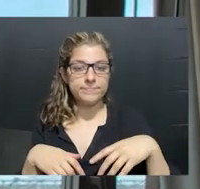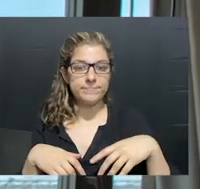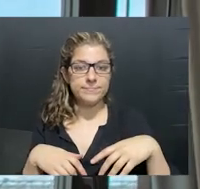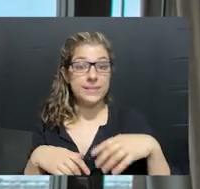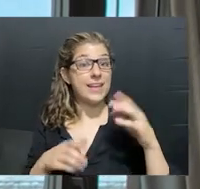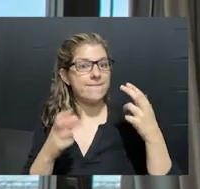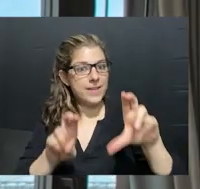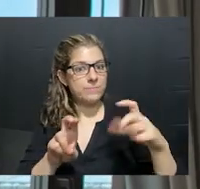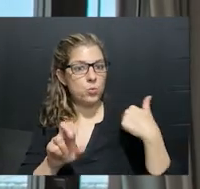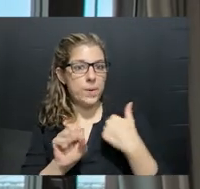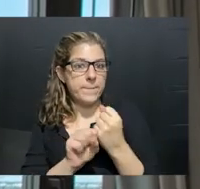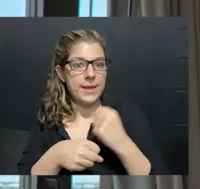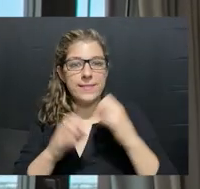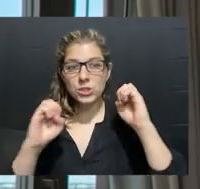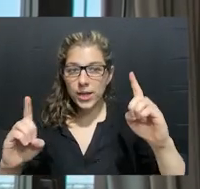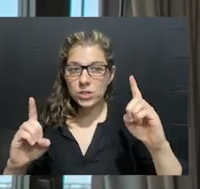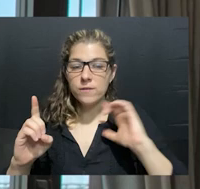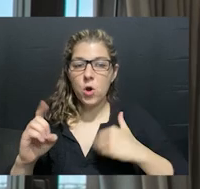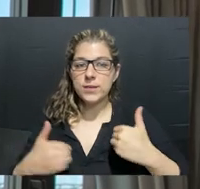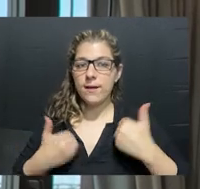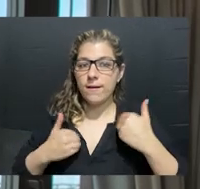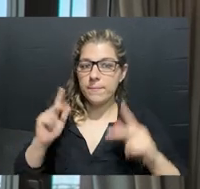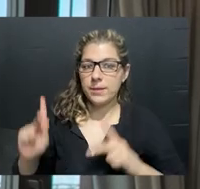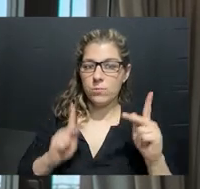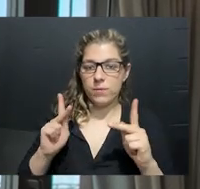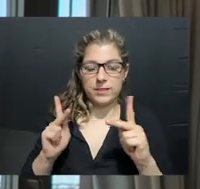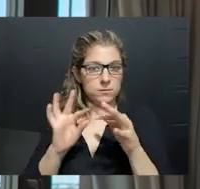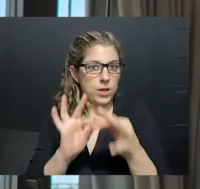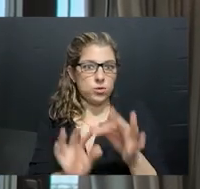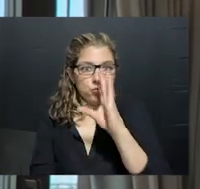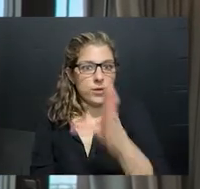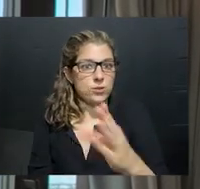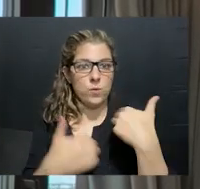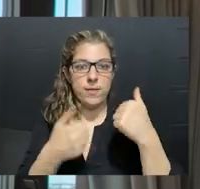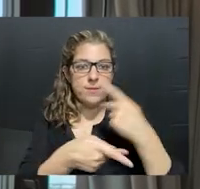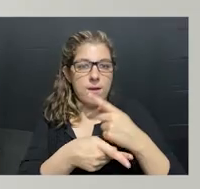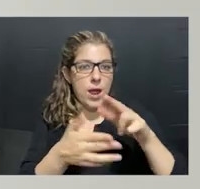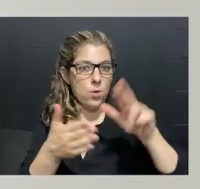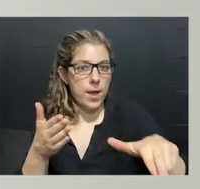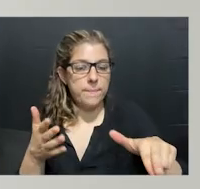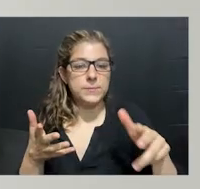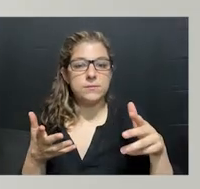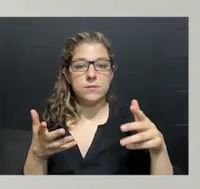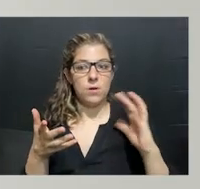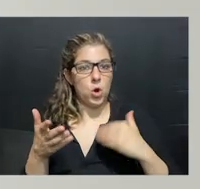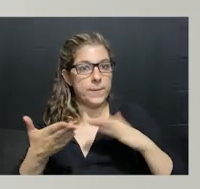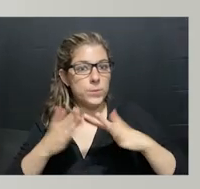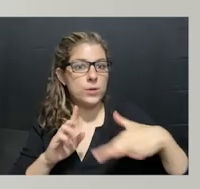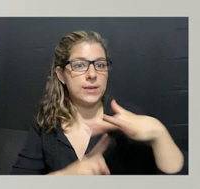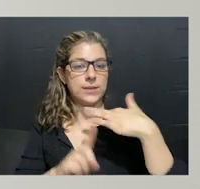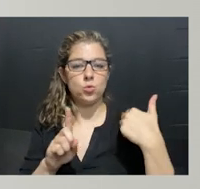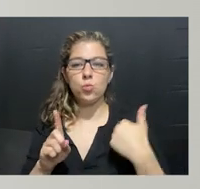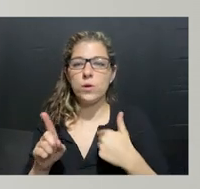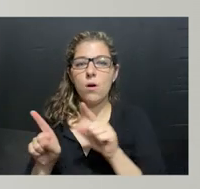the investment that we make in the education of our young people, which is tied directly to healthcare outcomes in our communities,